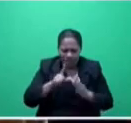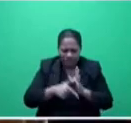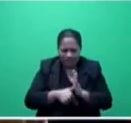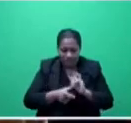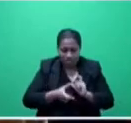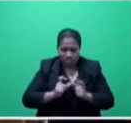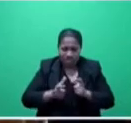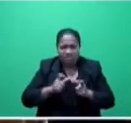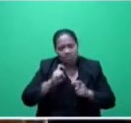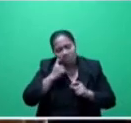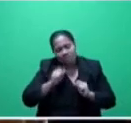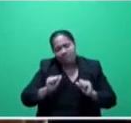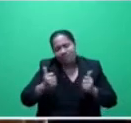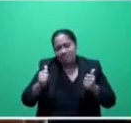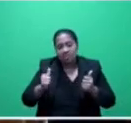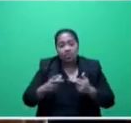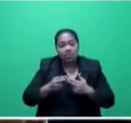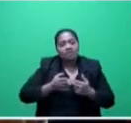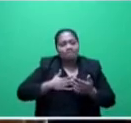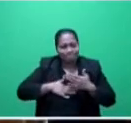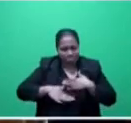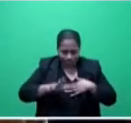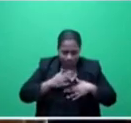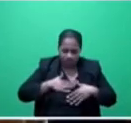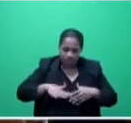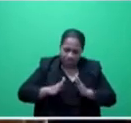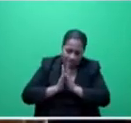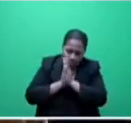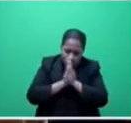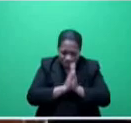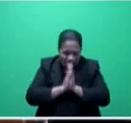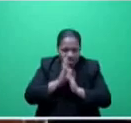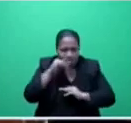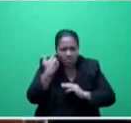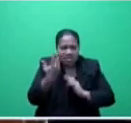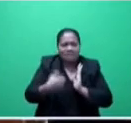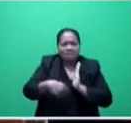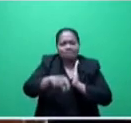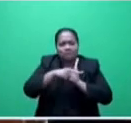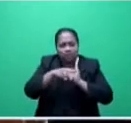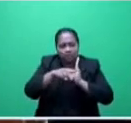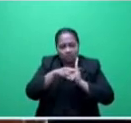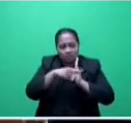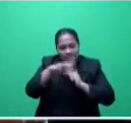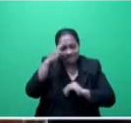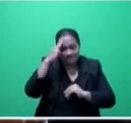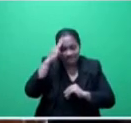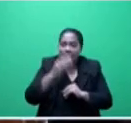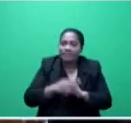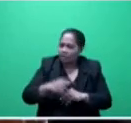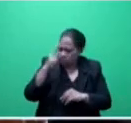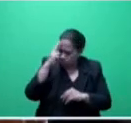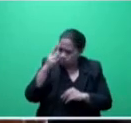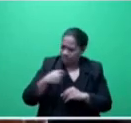with perseverance, prayers, and a positive outlook of life. Mr. Speaker, I would